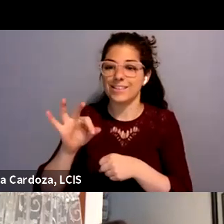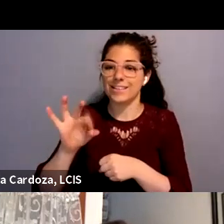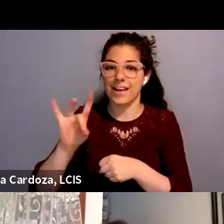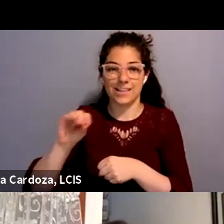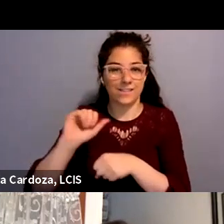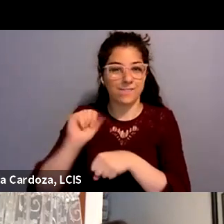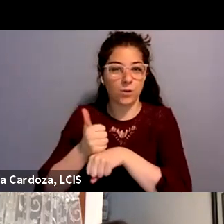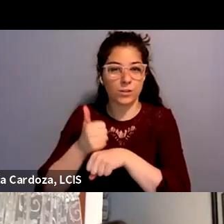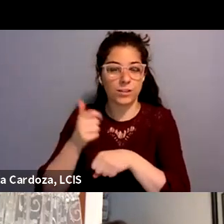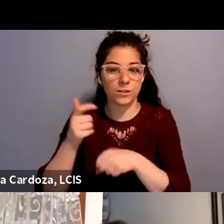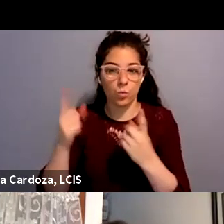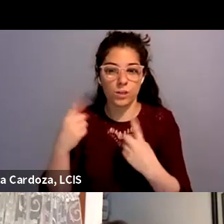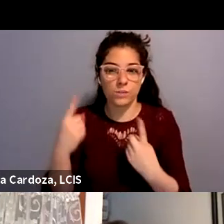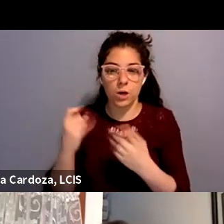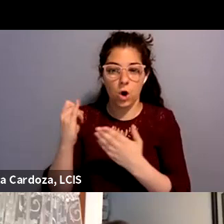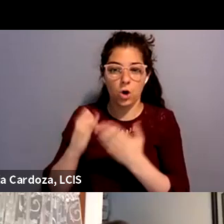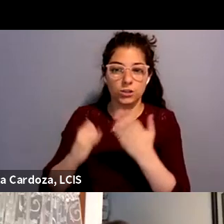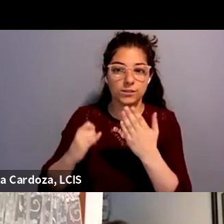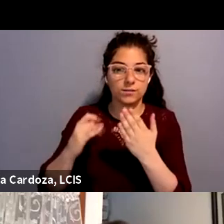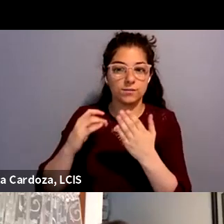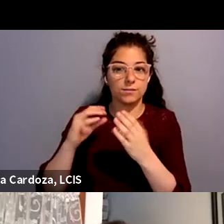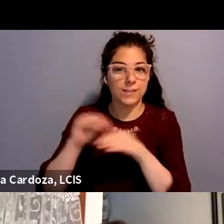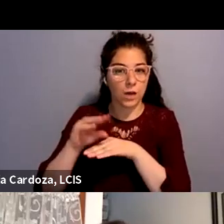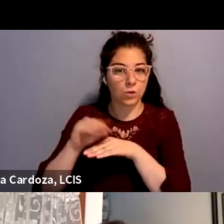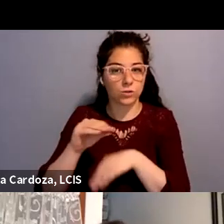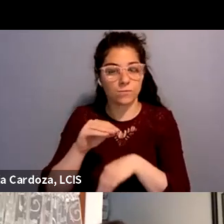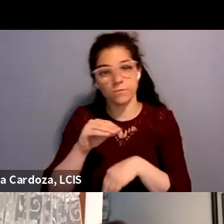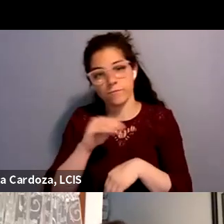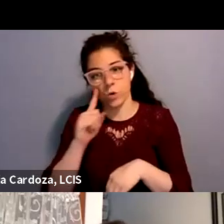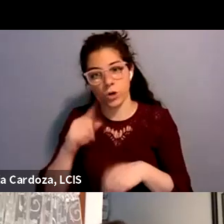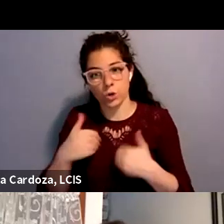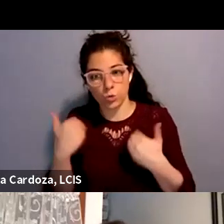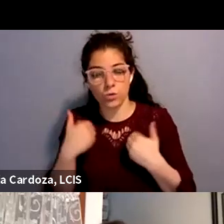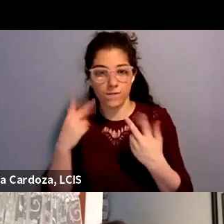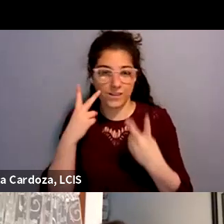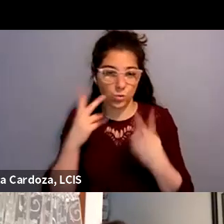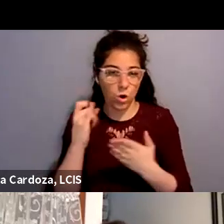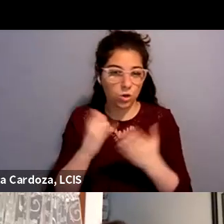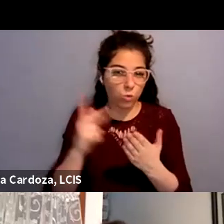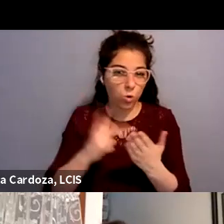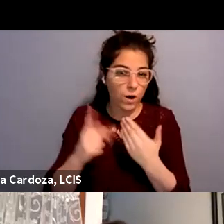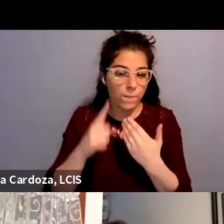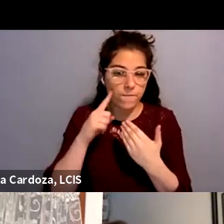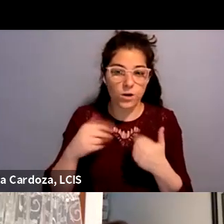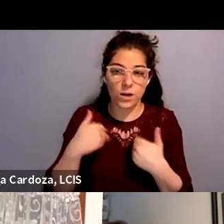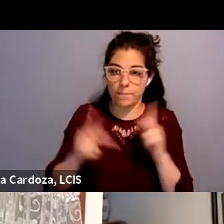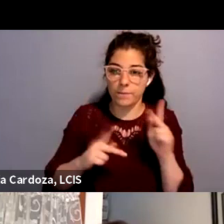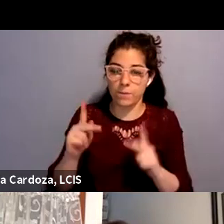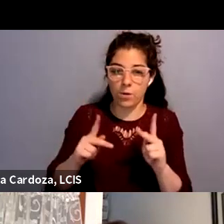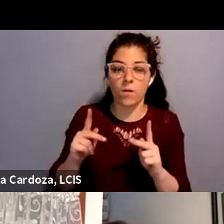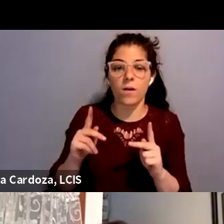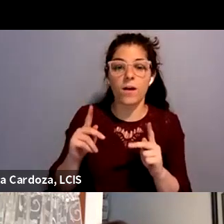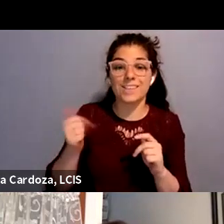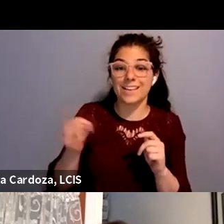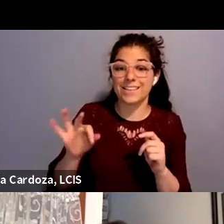and Culture Council for Youth, which was a performing arts and visual arts program for young people in Los Horas. And in